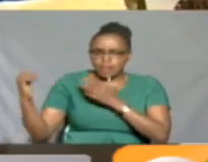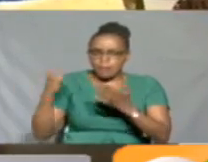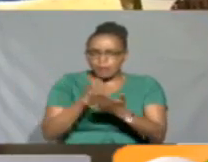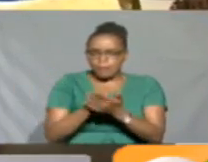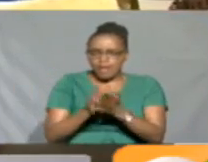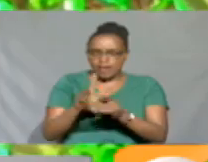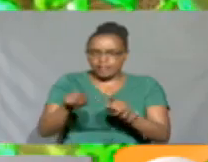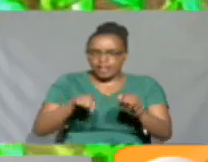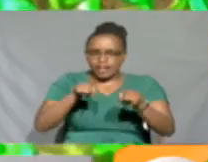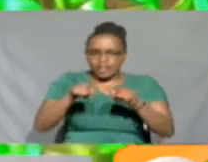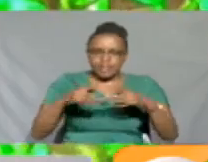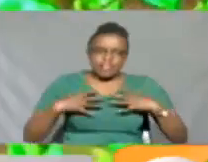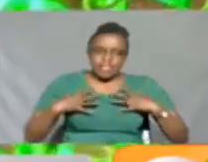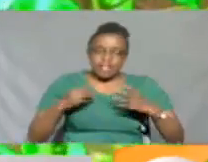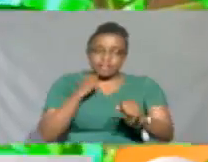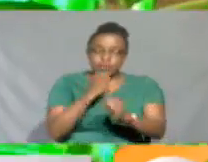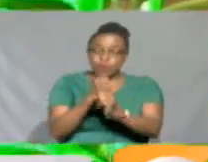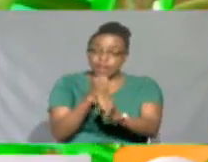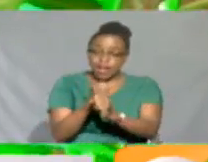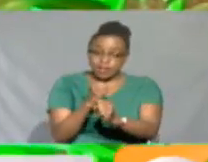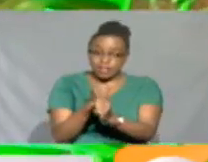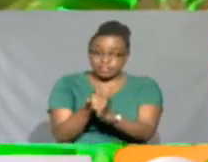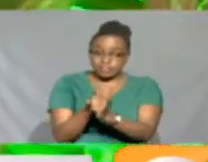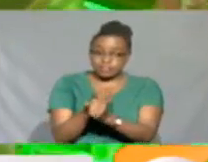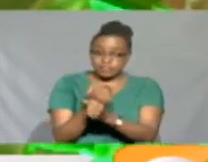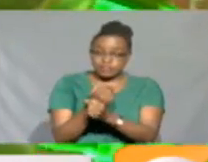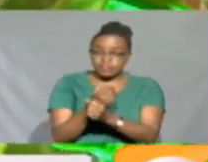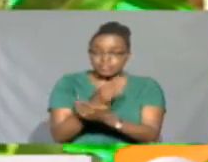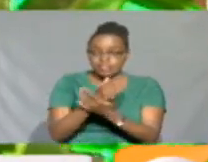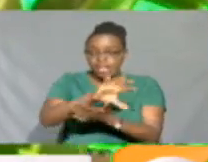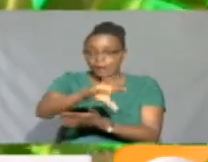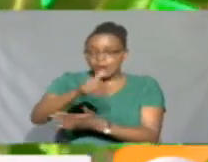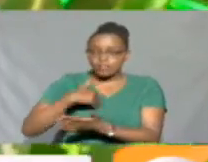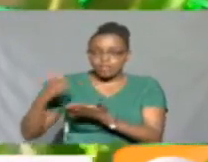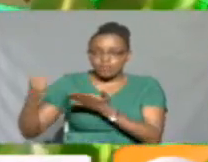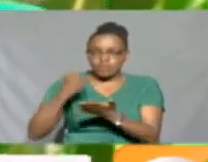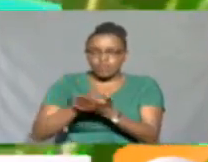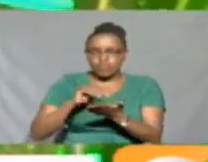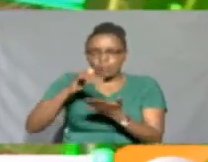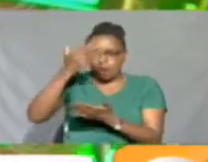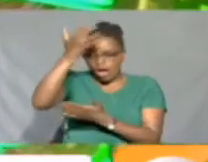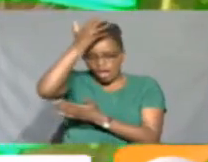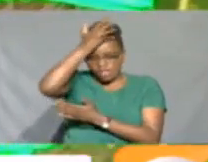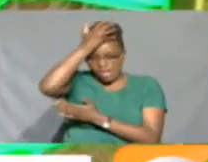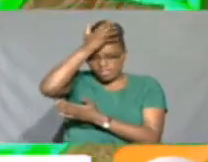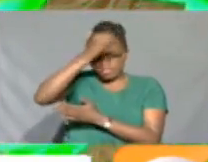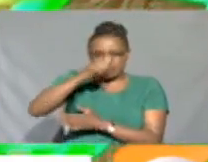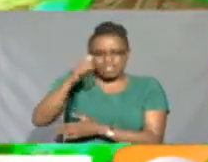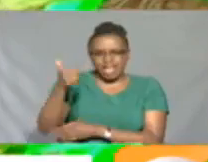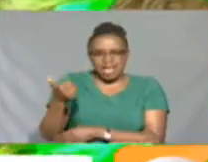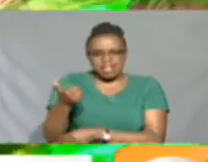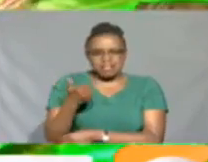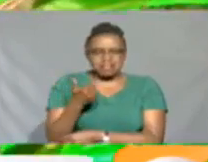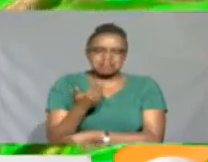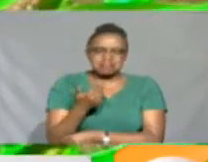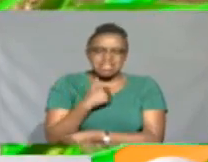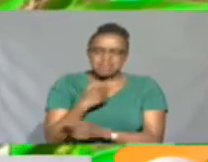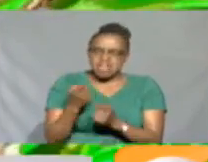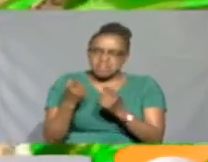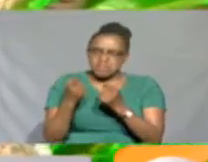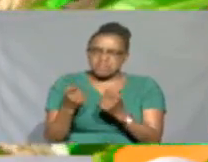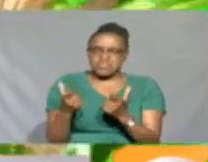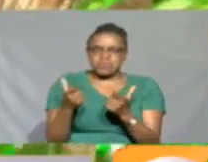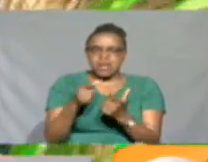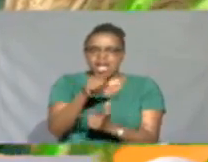and regulates the health workers. You will find that some counties have employed more nurses, others they have very few of